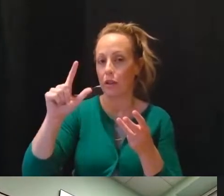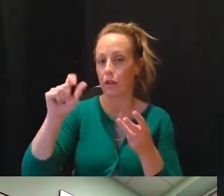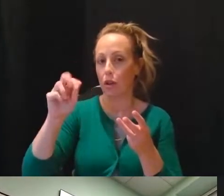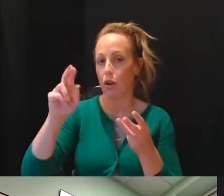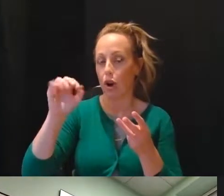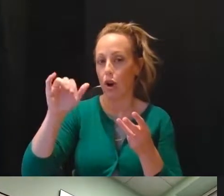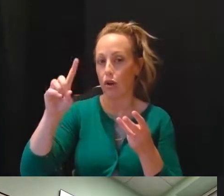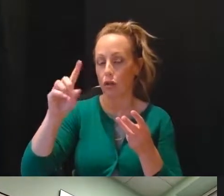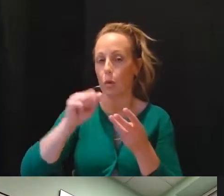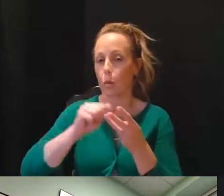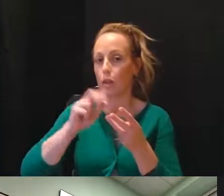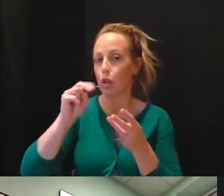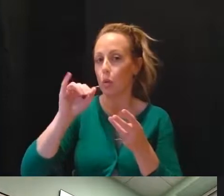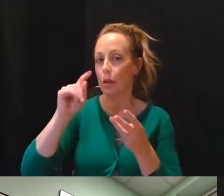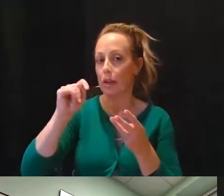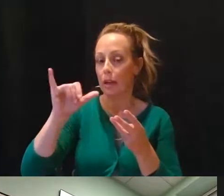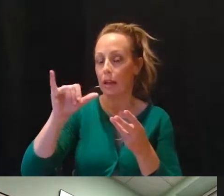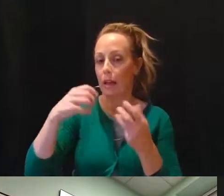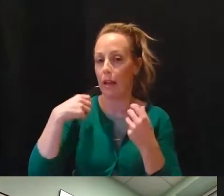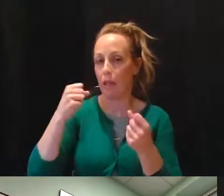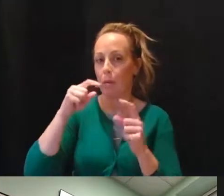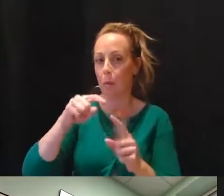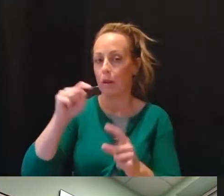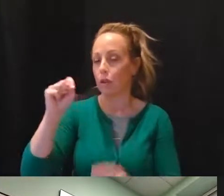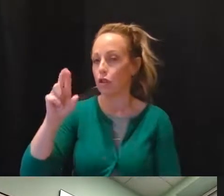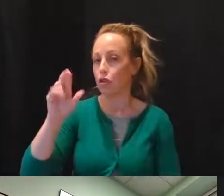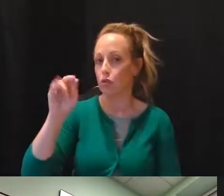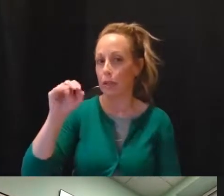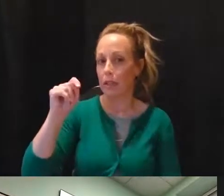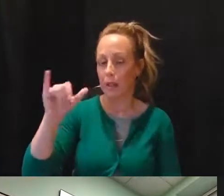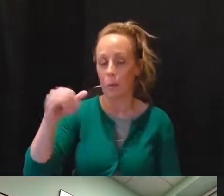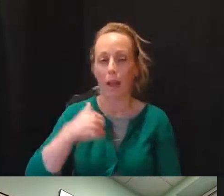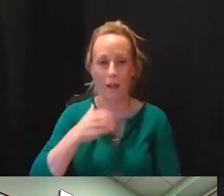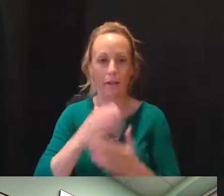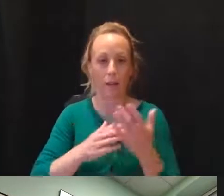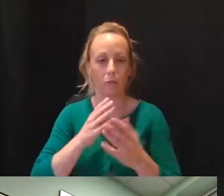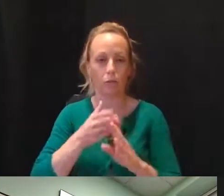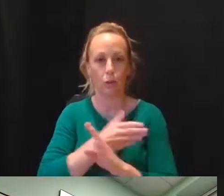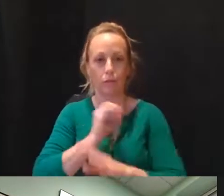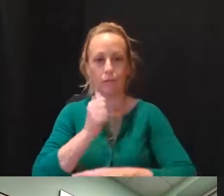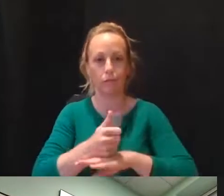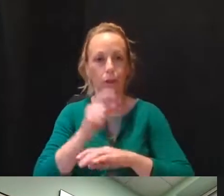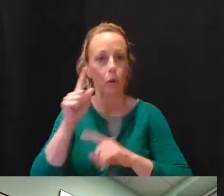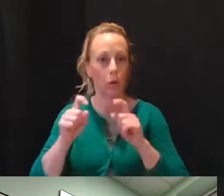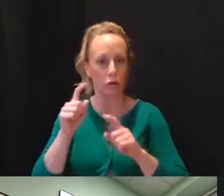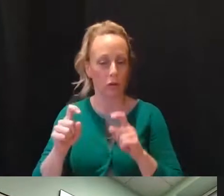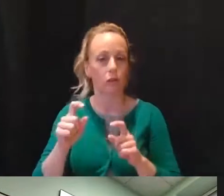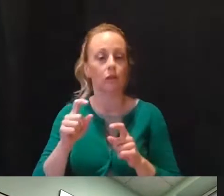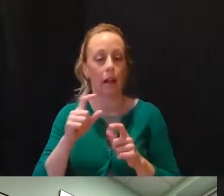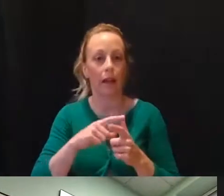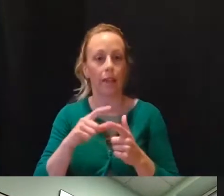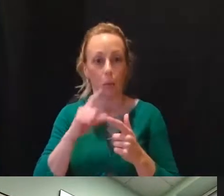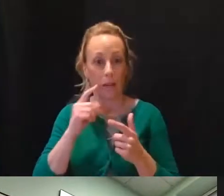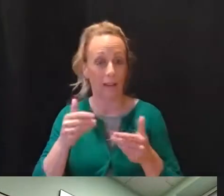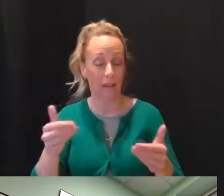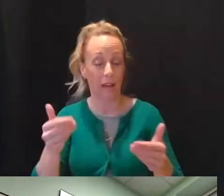with UnityPoint Health Trinity. So we have some pre-established questions we'll be asking each of them in a panel discussion, and then we invite any